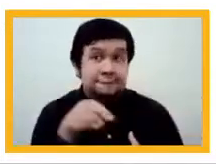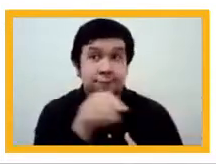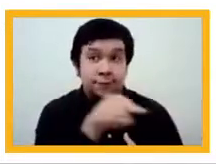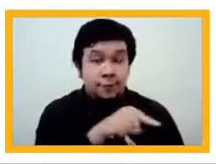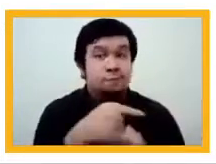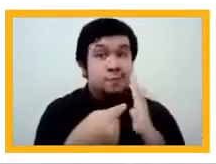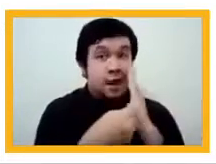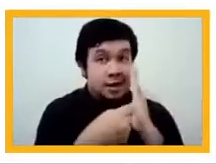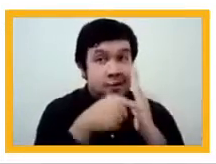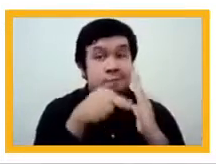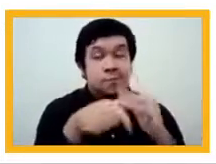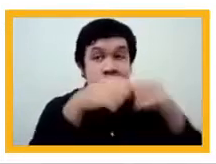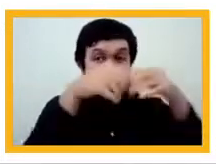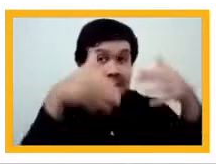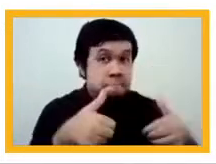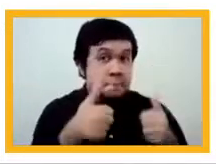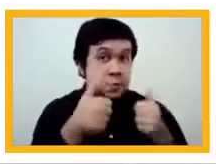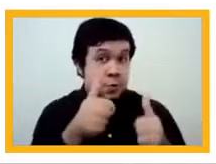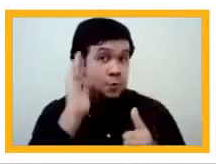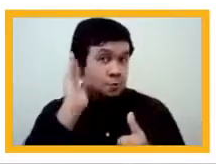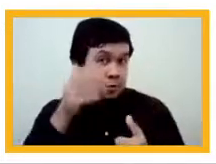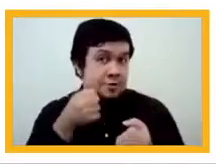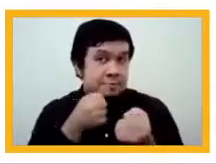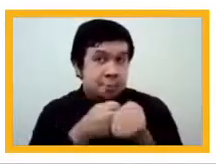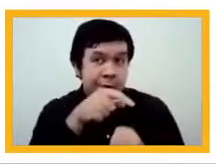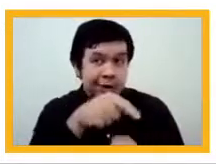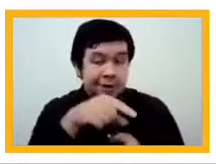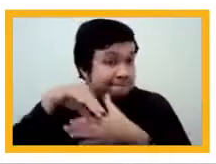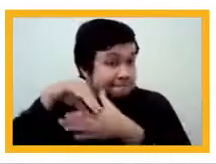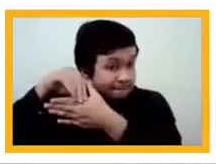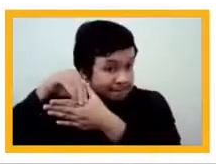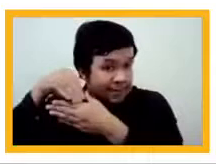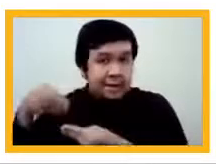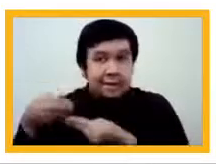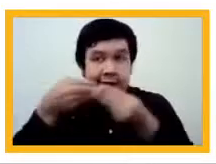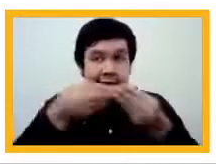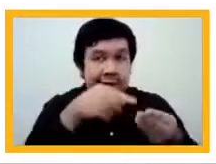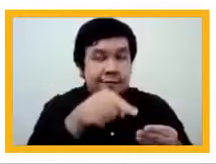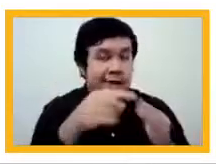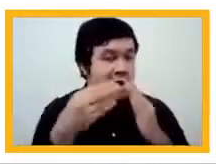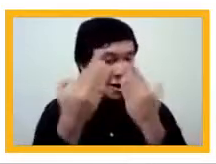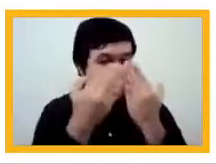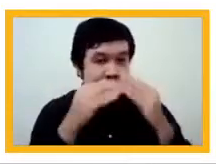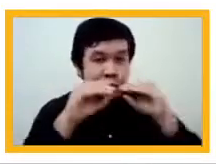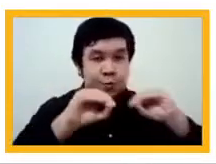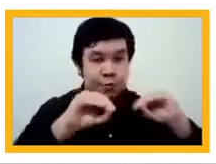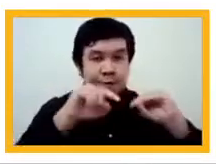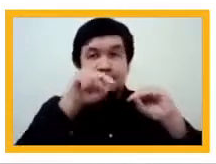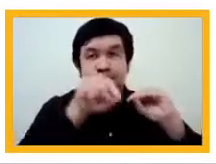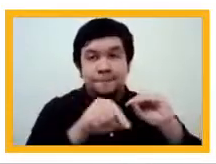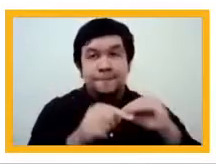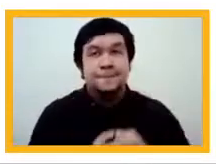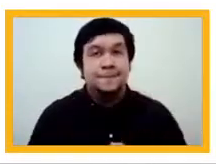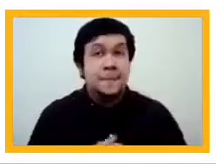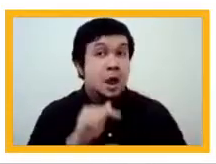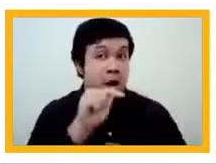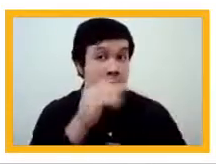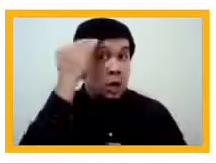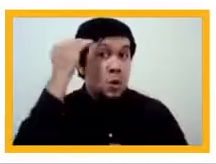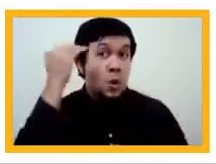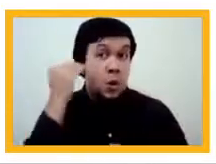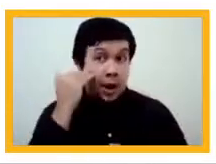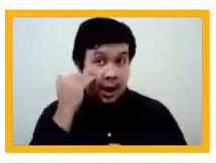for education. So in our country, we have a K-MOOC, Korea MOOC